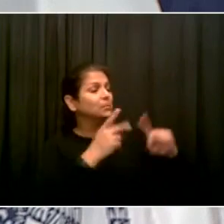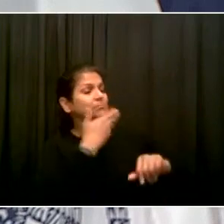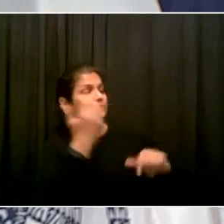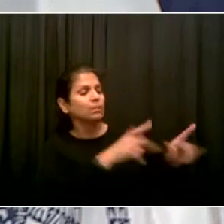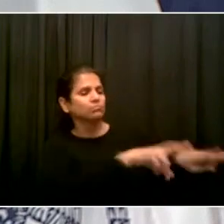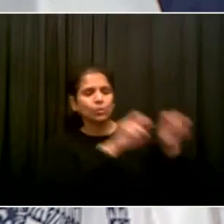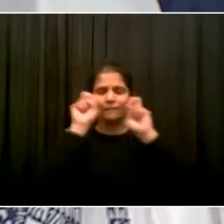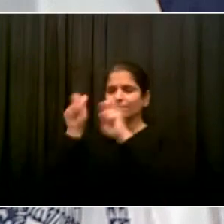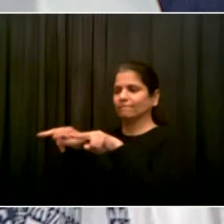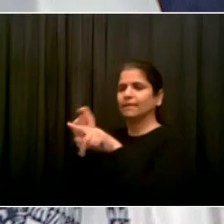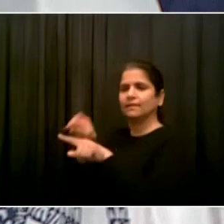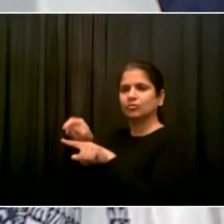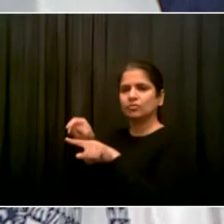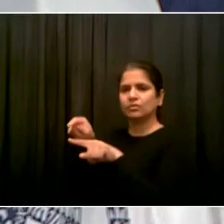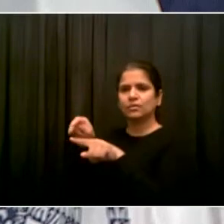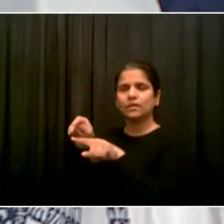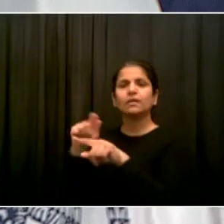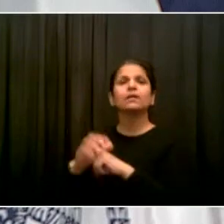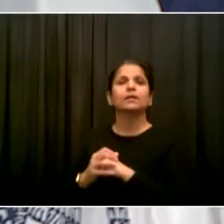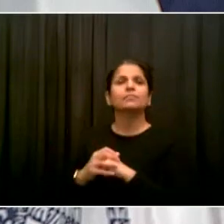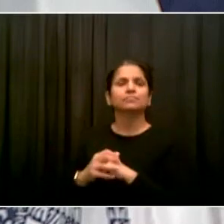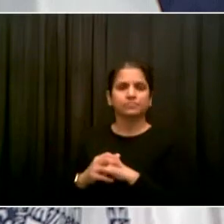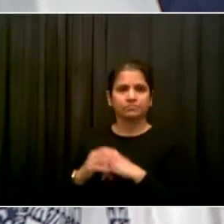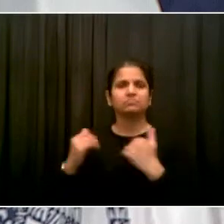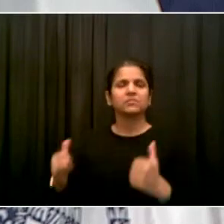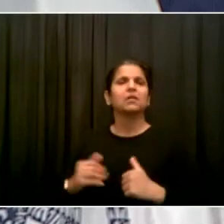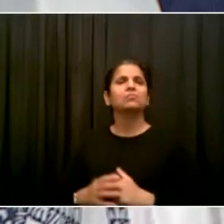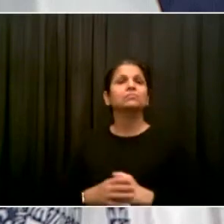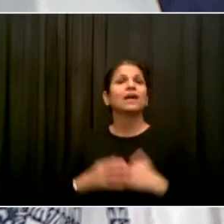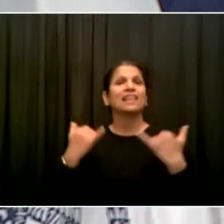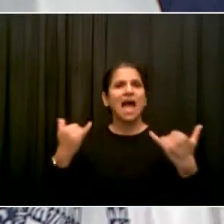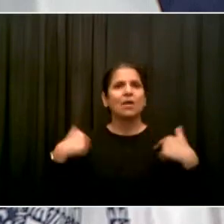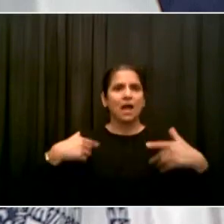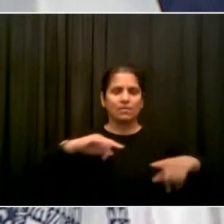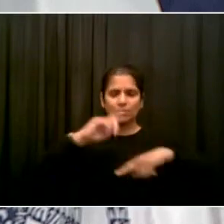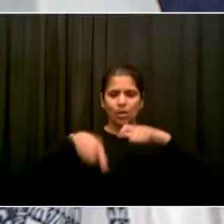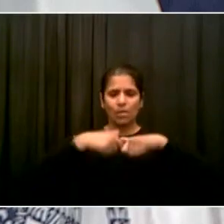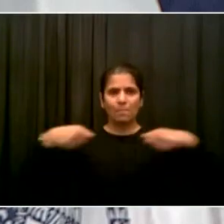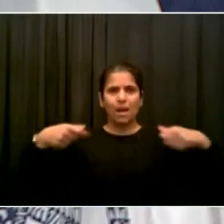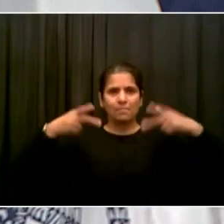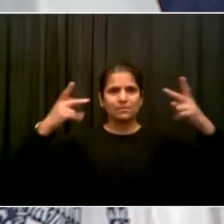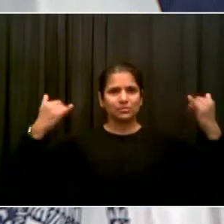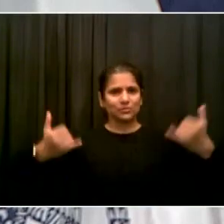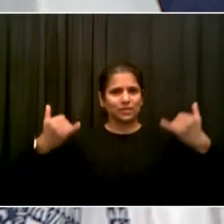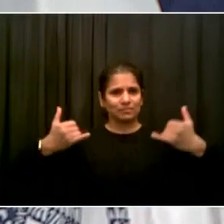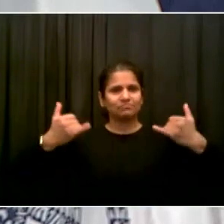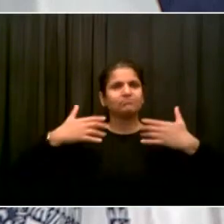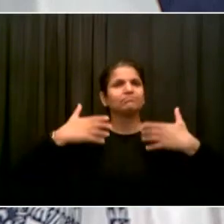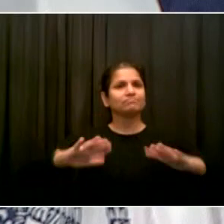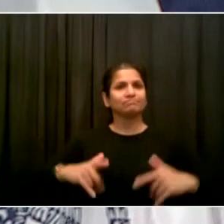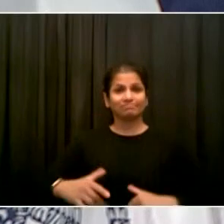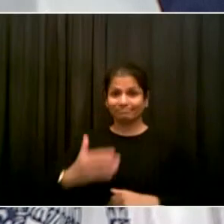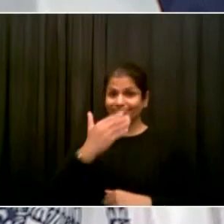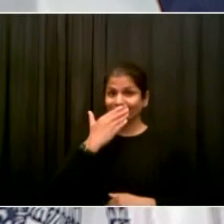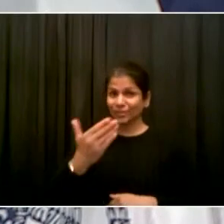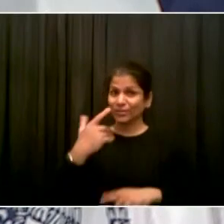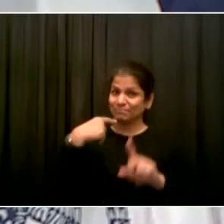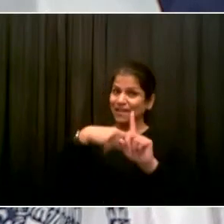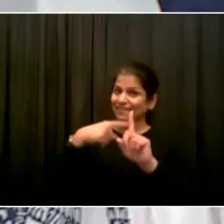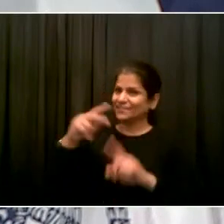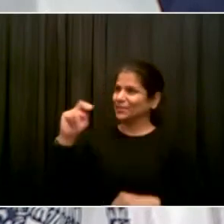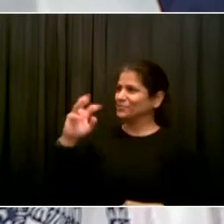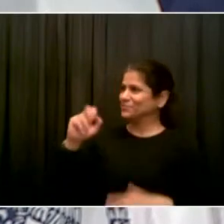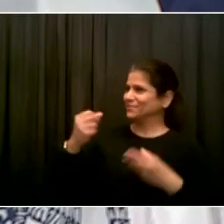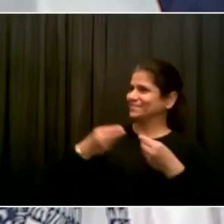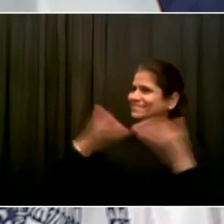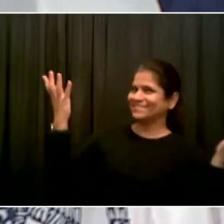here's the good news, and then what is all of us responsibility for all of us to follow through.